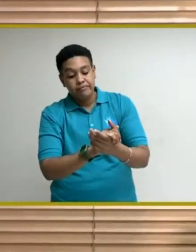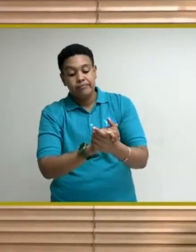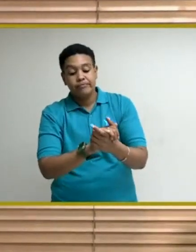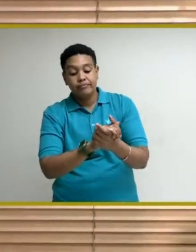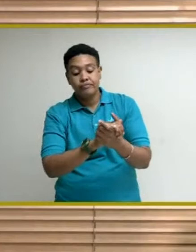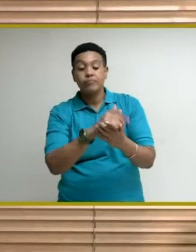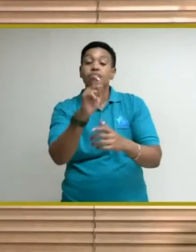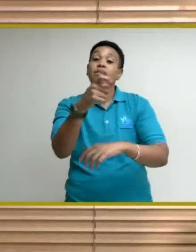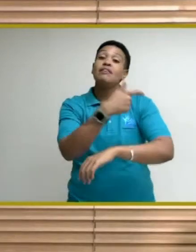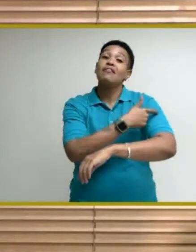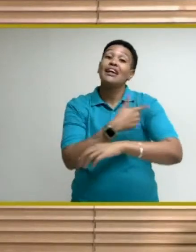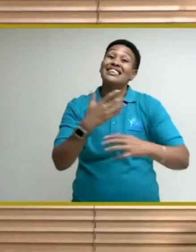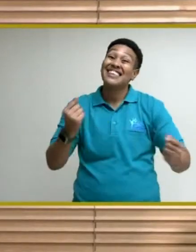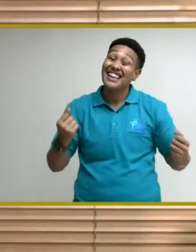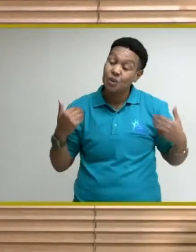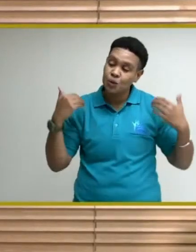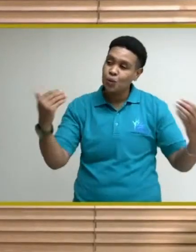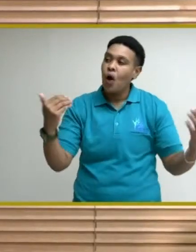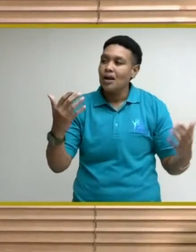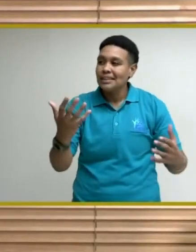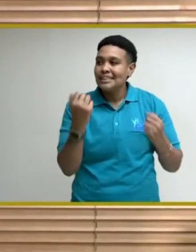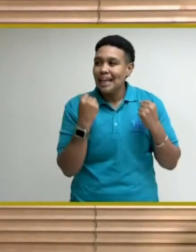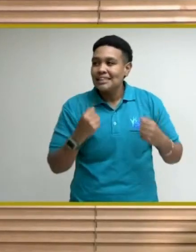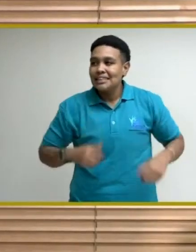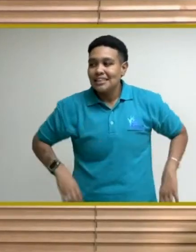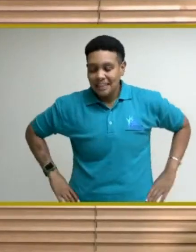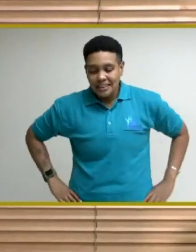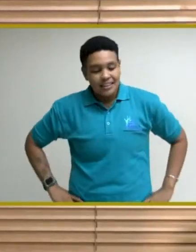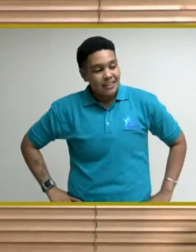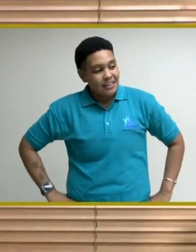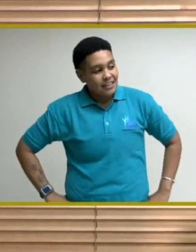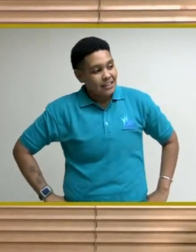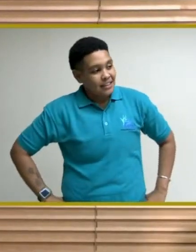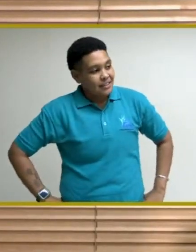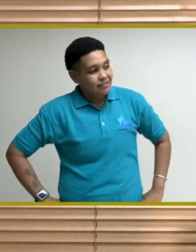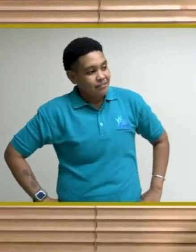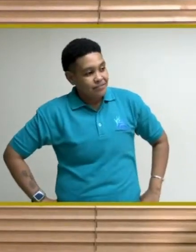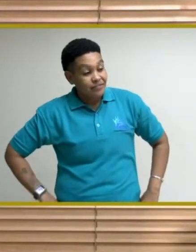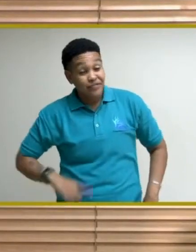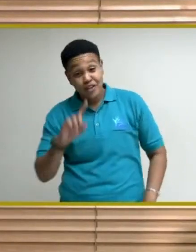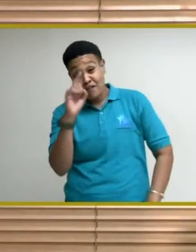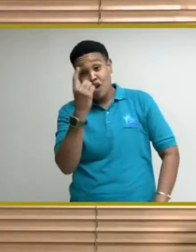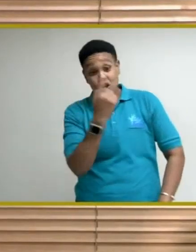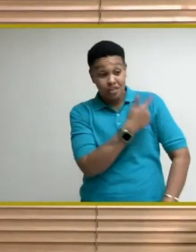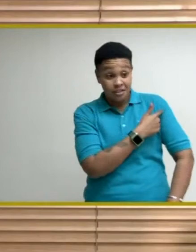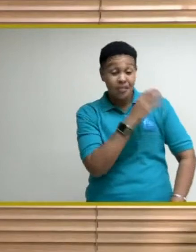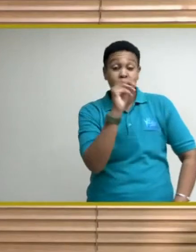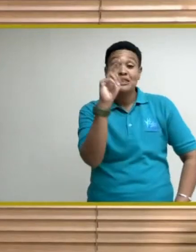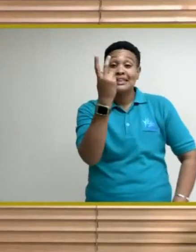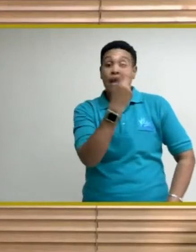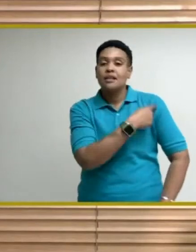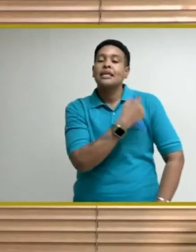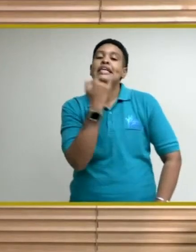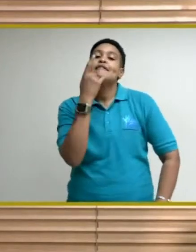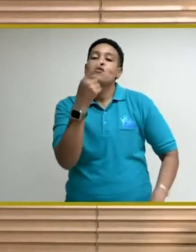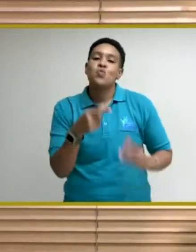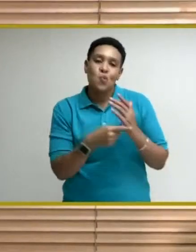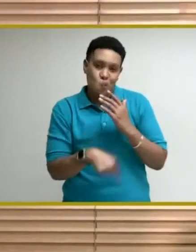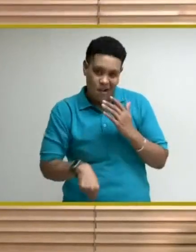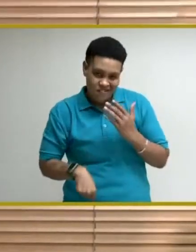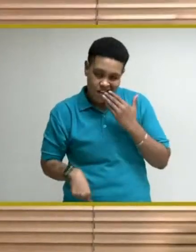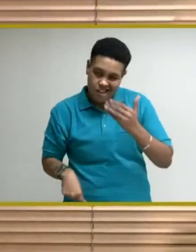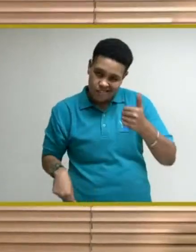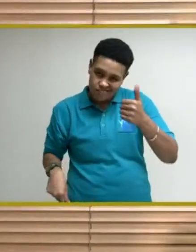get your vaccine, please go out and get your second dose and your first dose if you qualify at this point in time. Thank you very